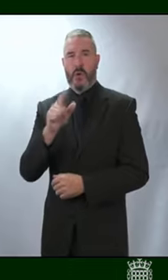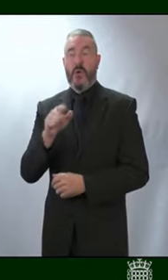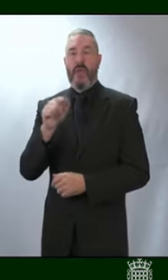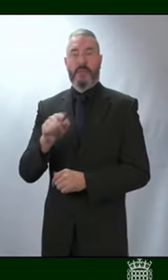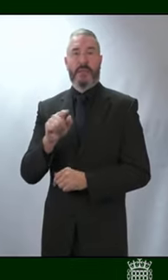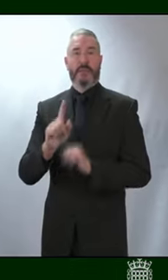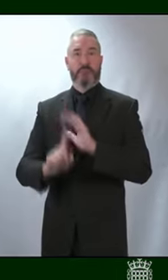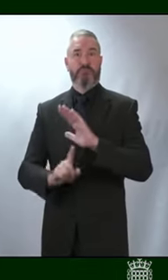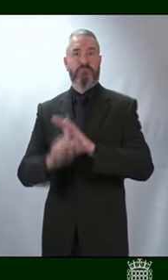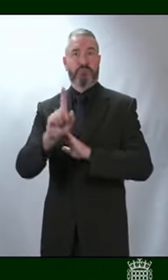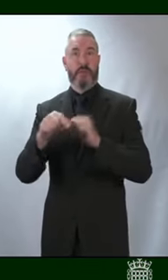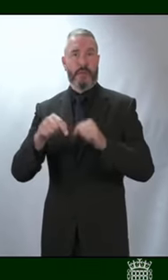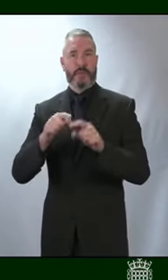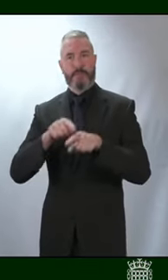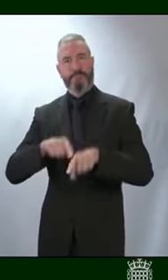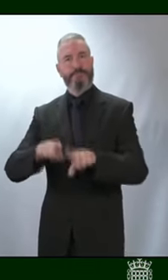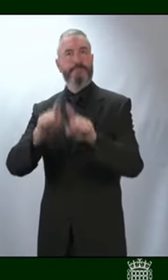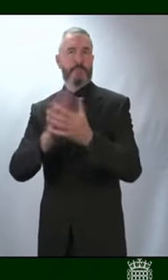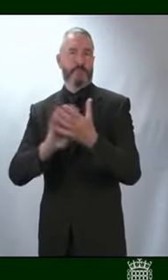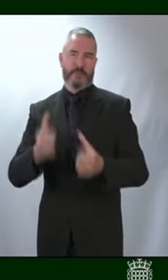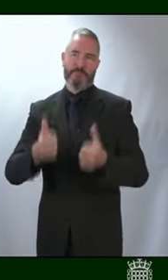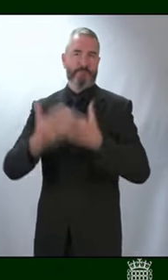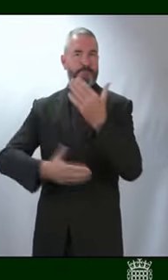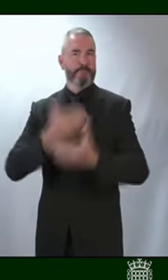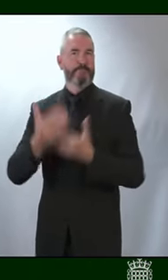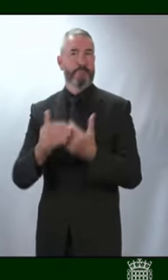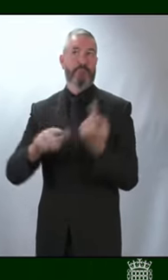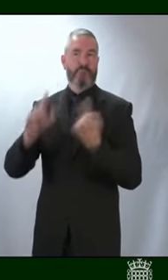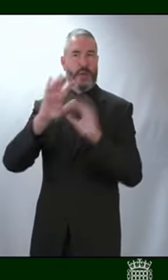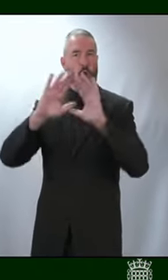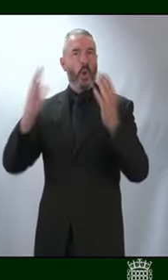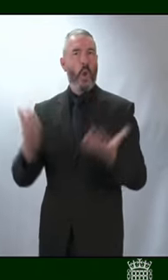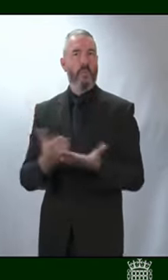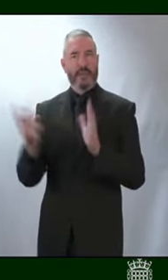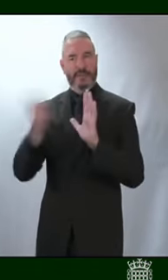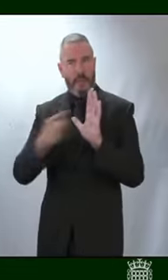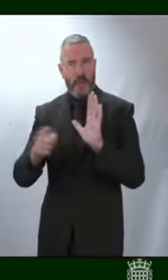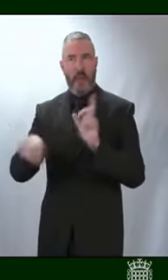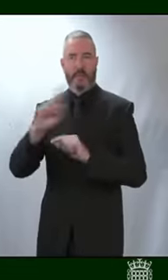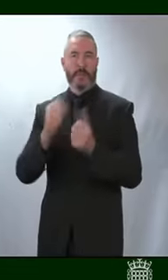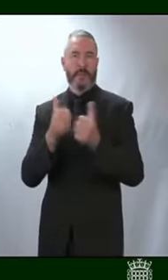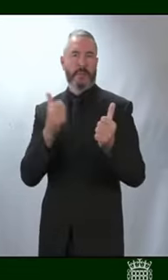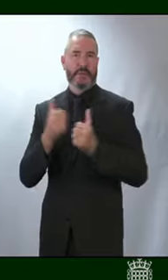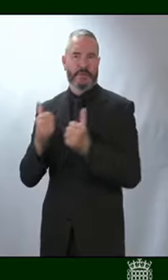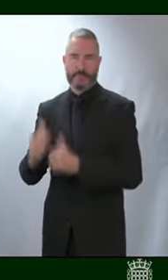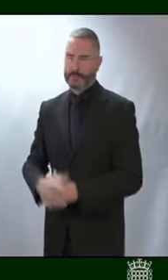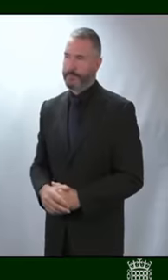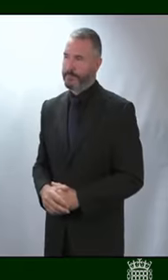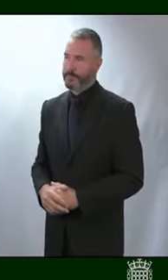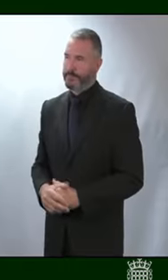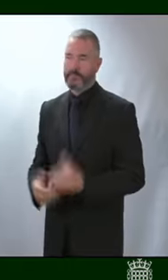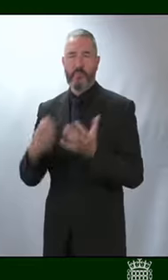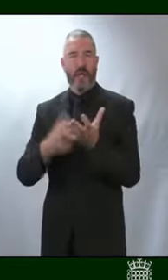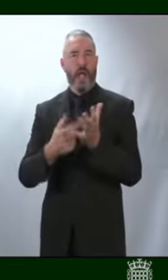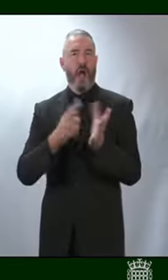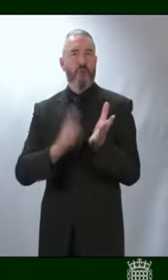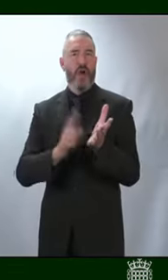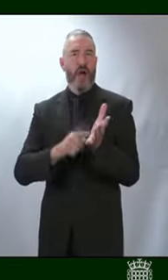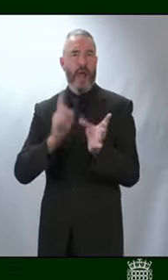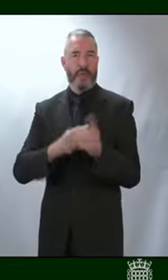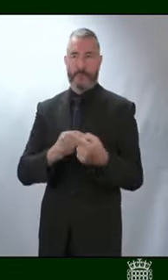the UK on a path to ever greater presence in the global satellite market. Lee Rowley. Thank you, Mr. Speaker.